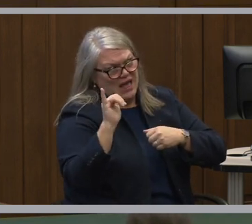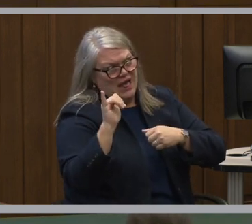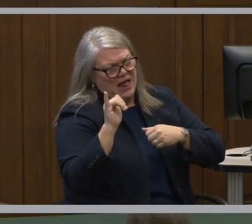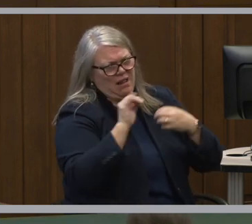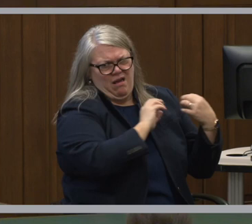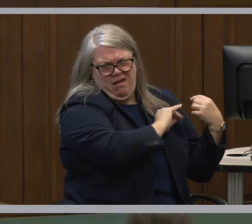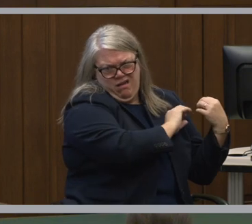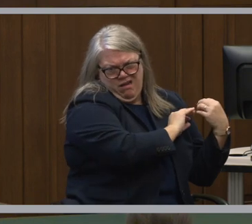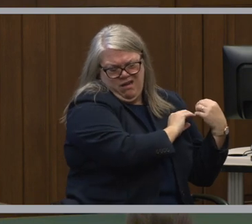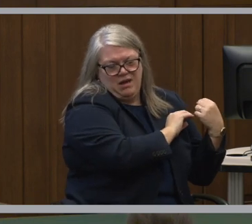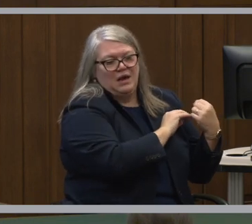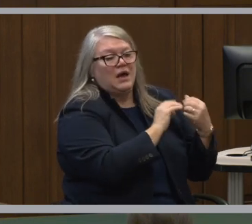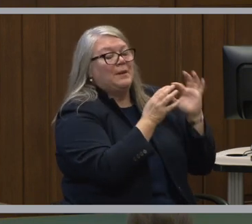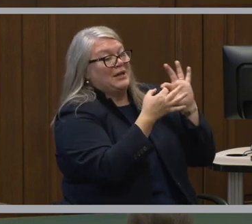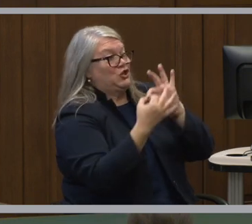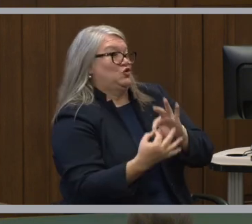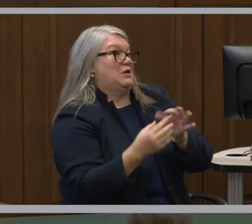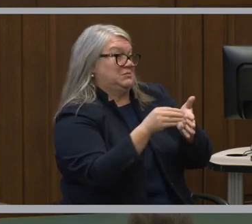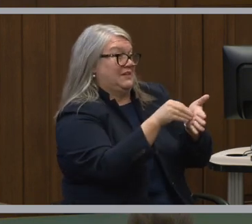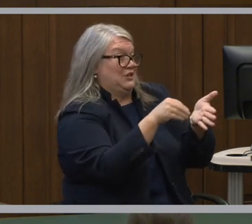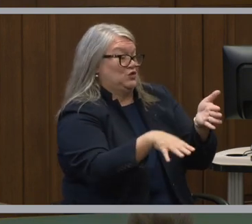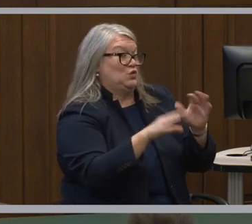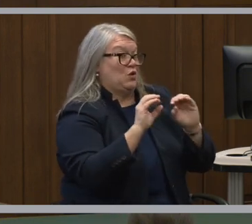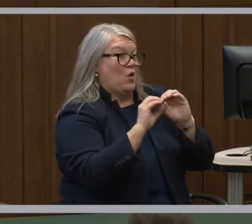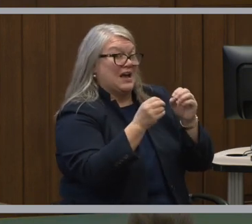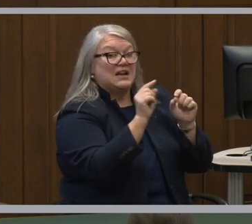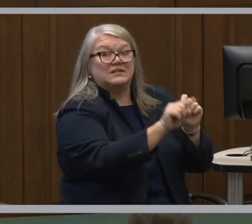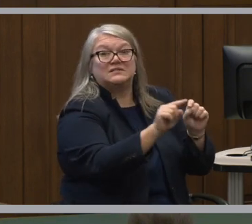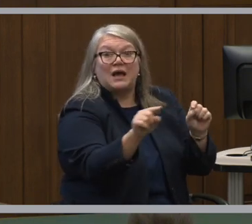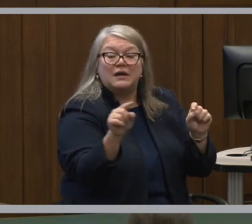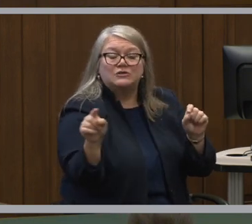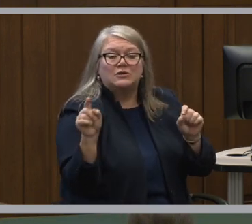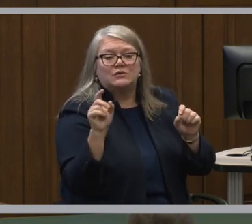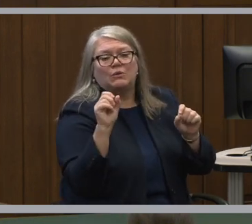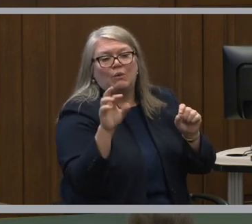In terms of what the student organizations and what the